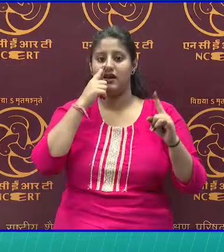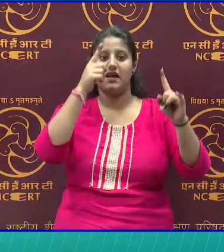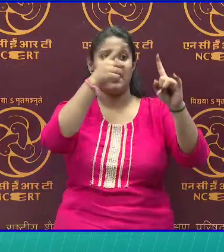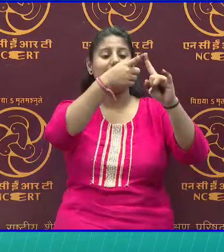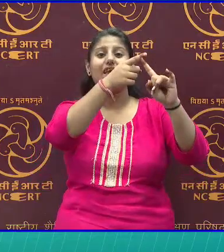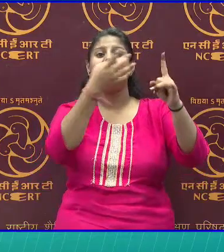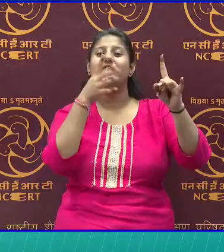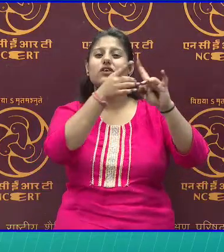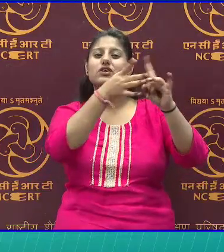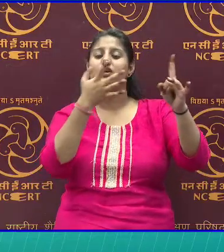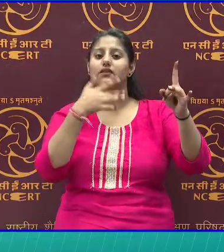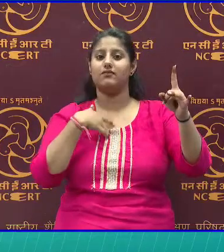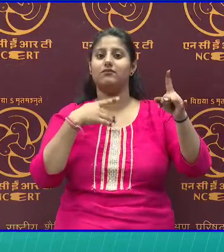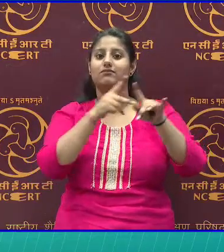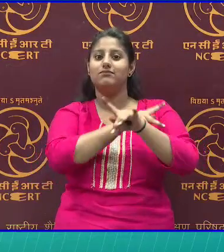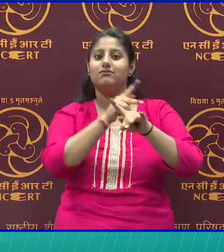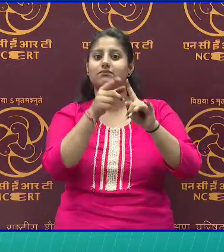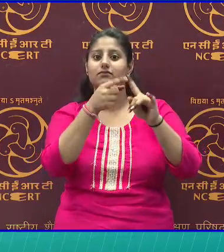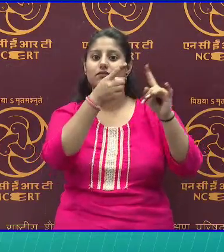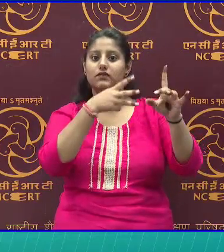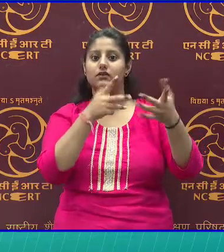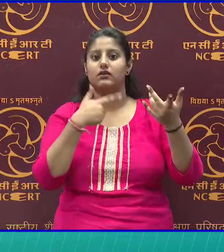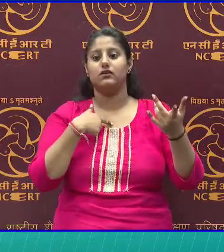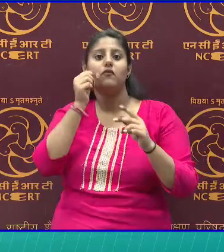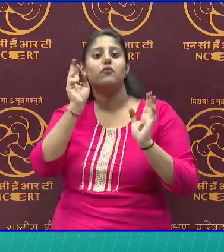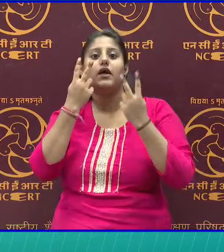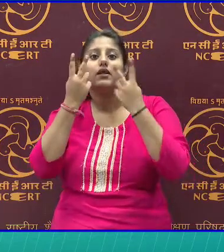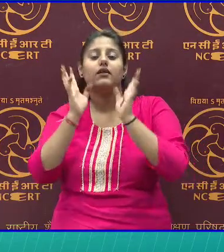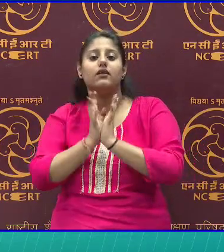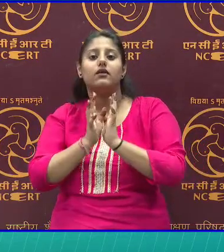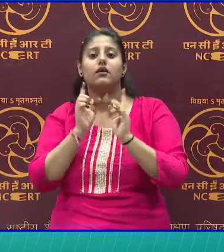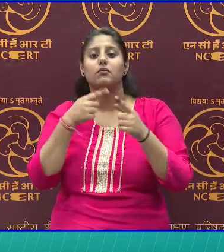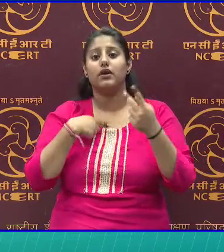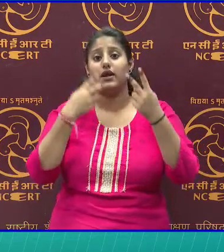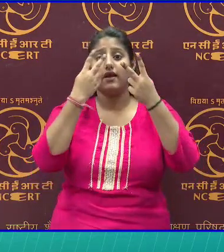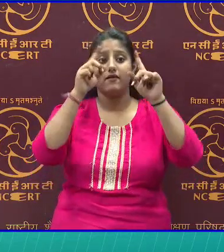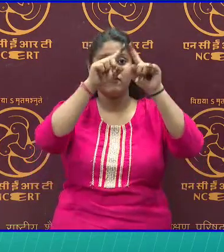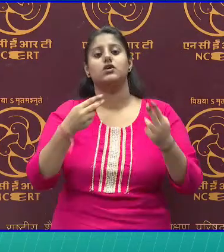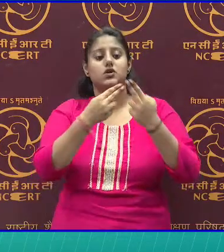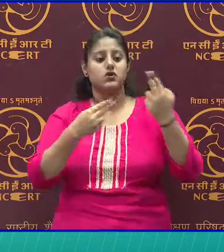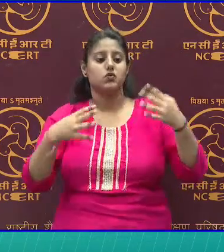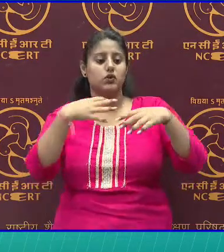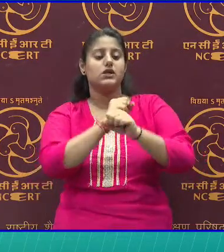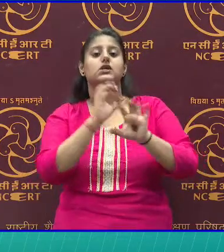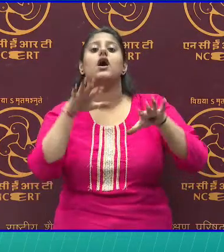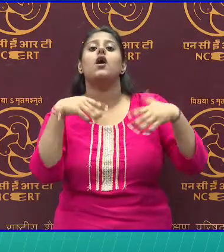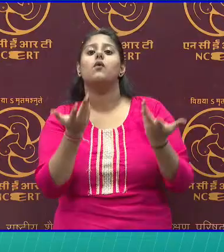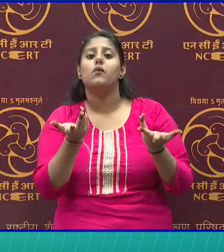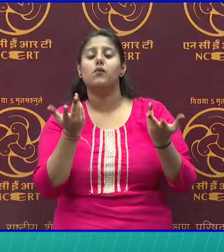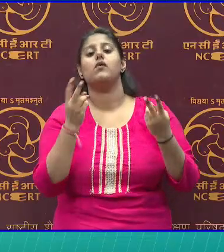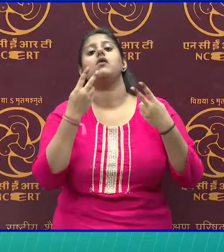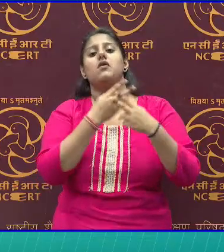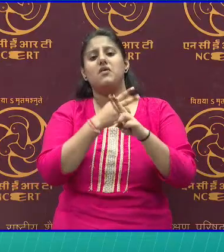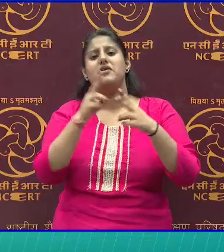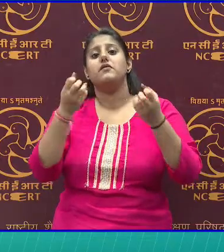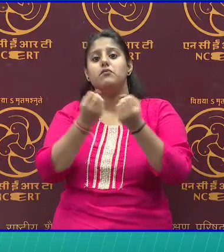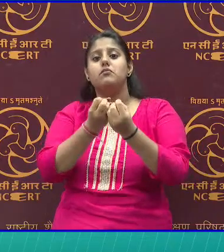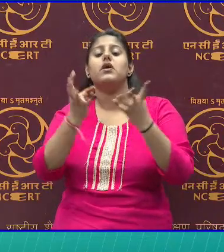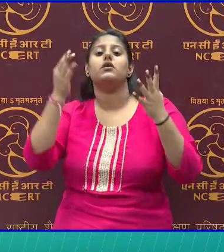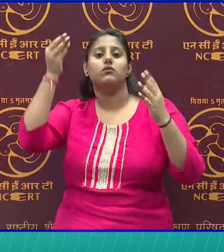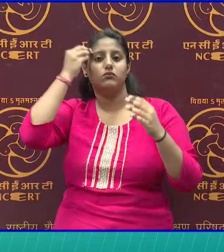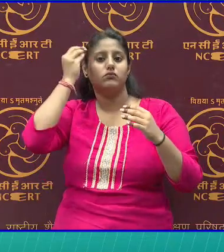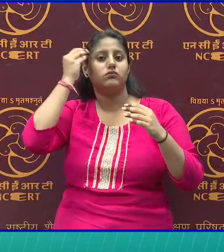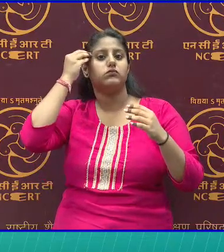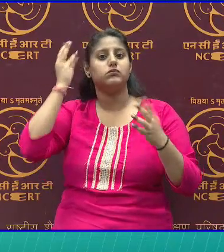or kind of a skilled person is a man. Picture or a lot of knowledge can be passed